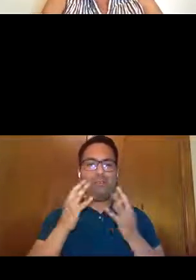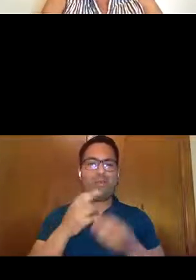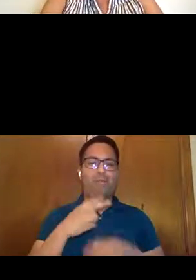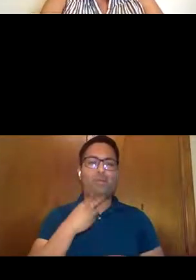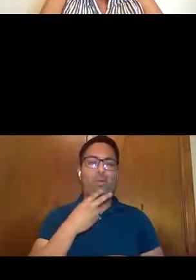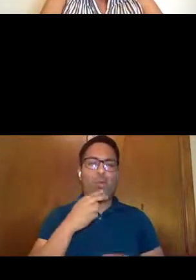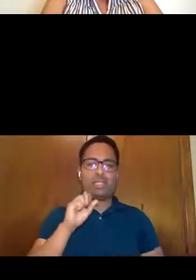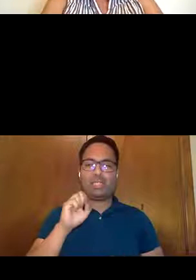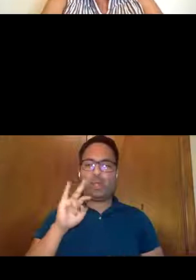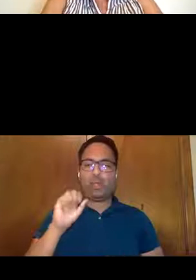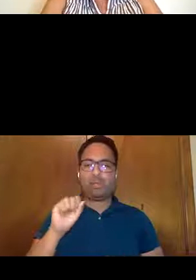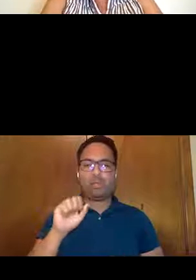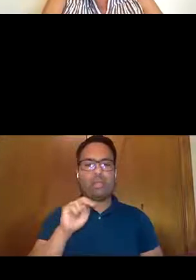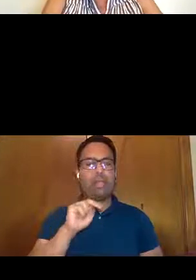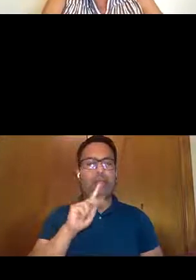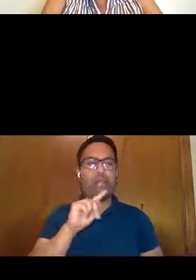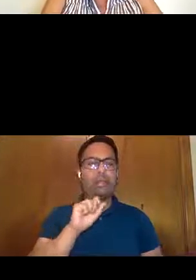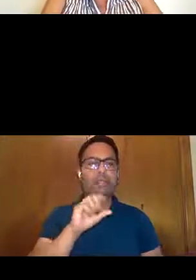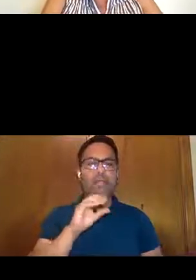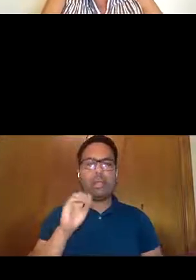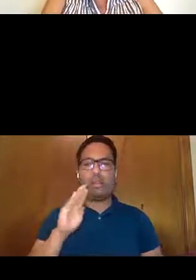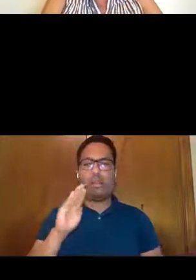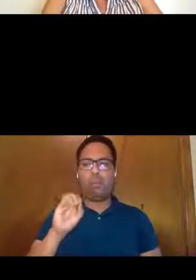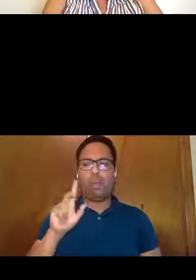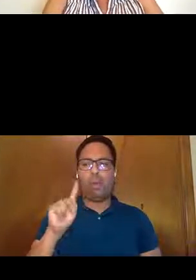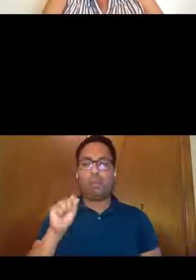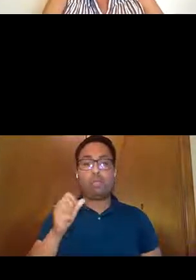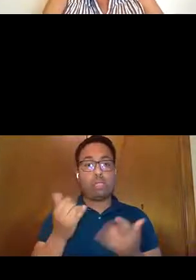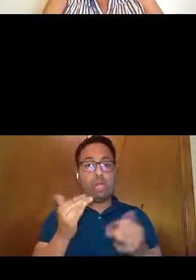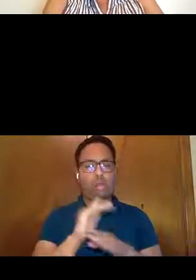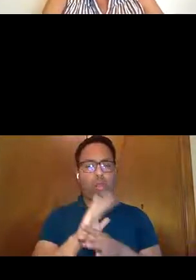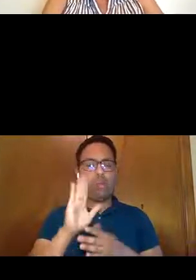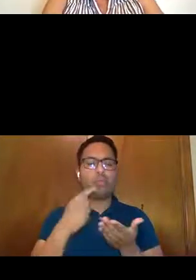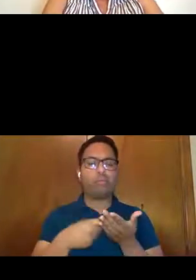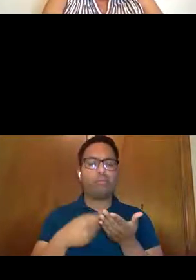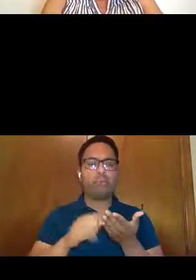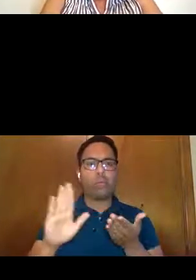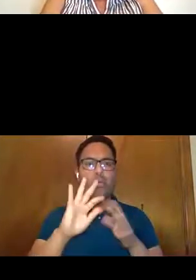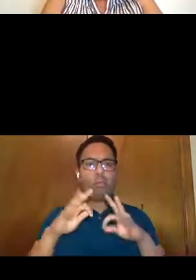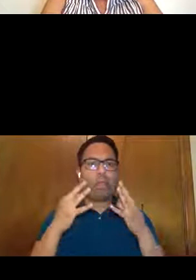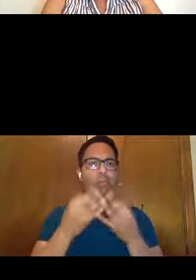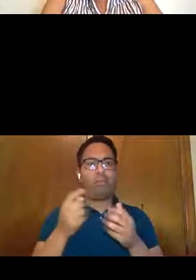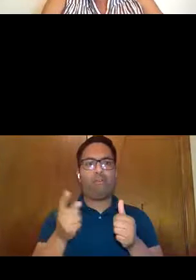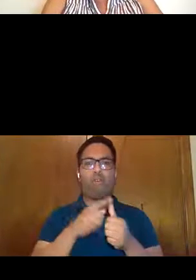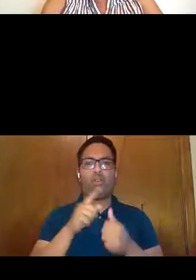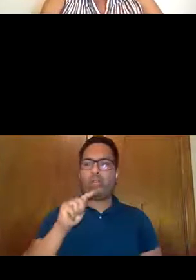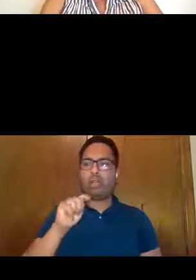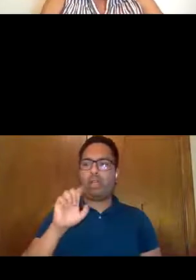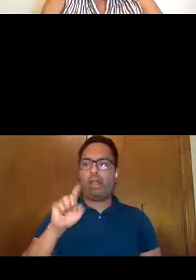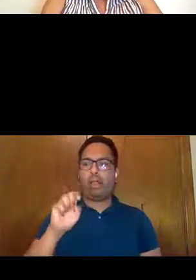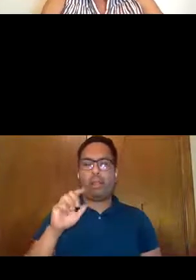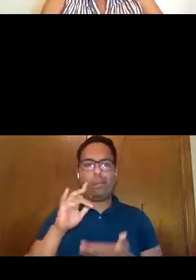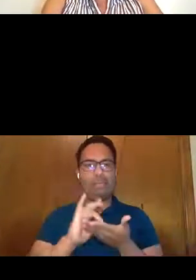Telemedicine. Today, we will be discussing your family's first telemedicine appointment and further exploring